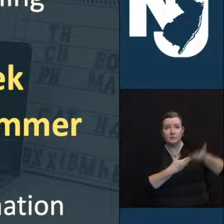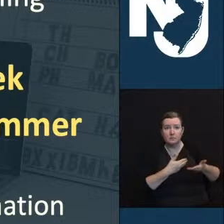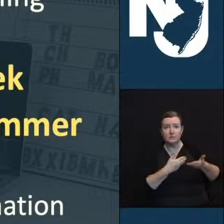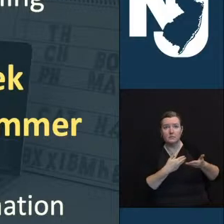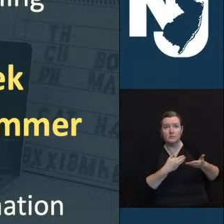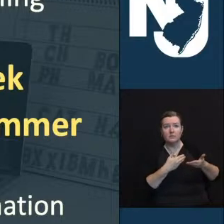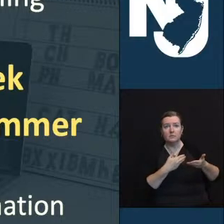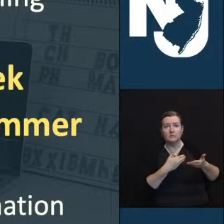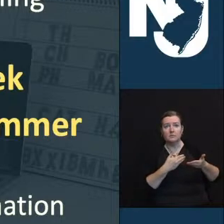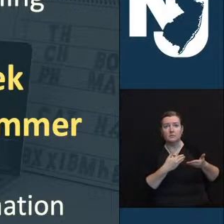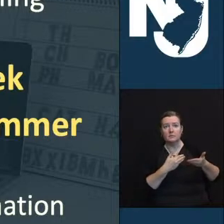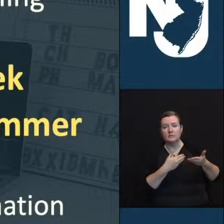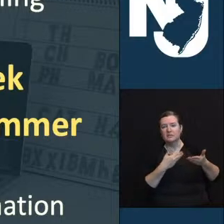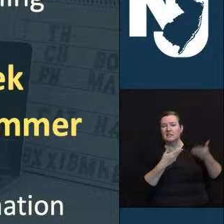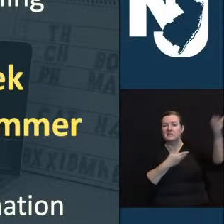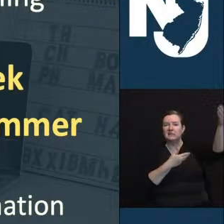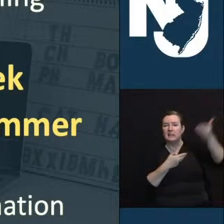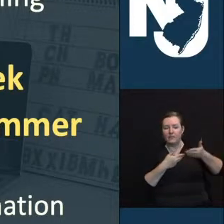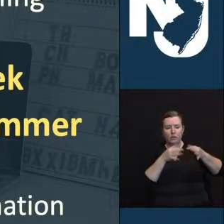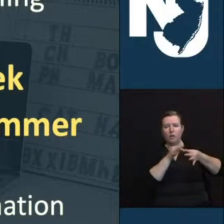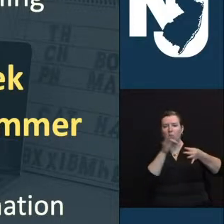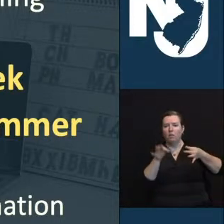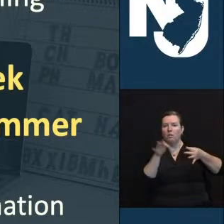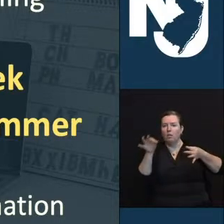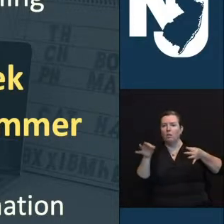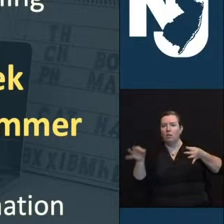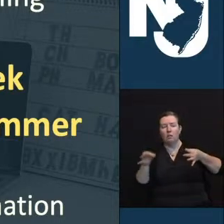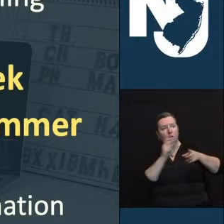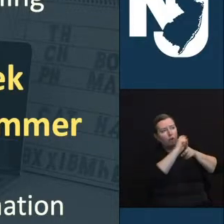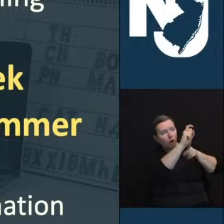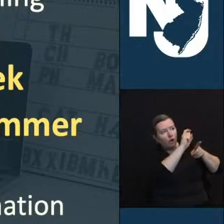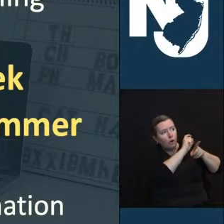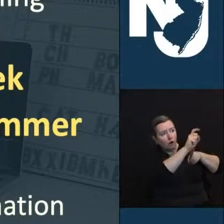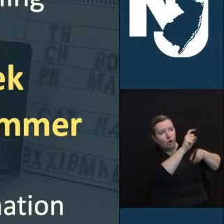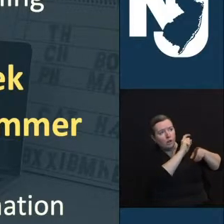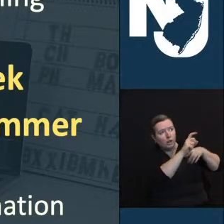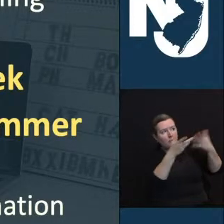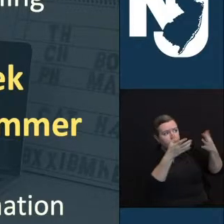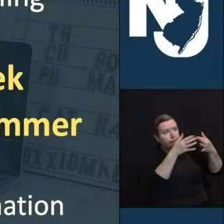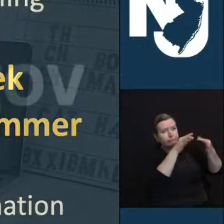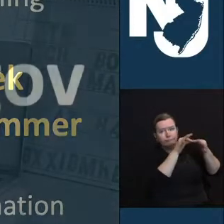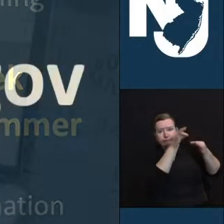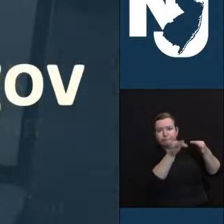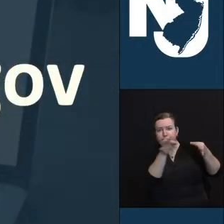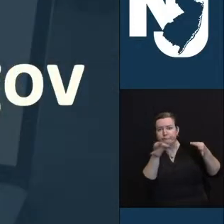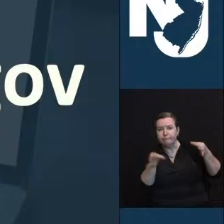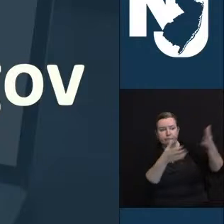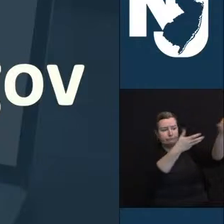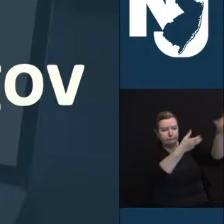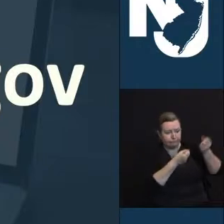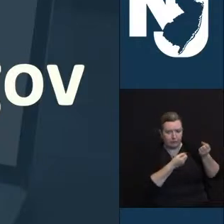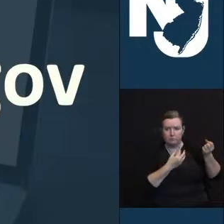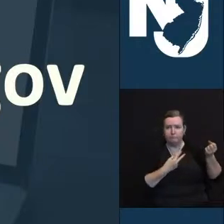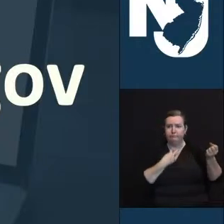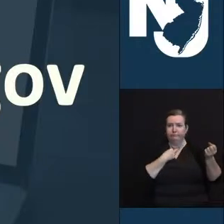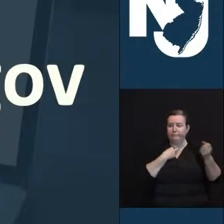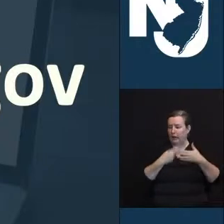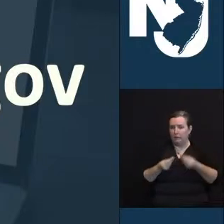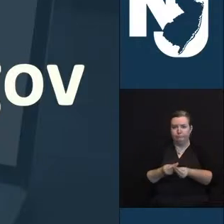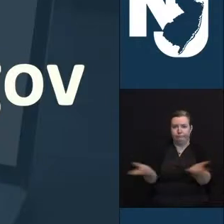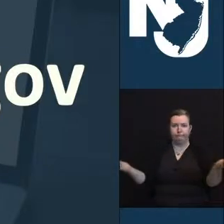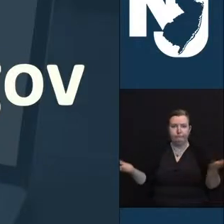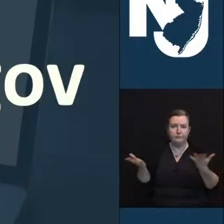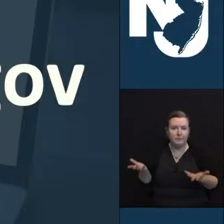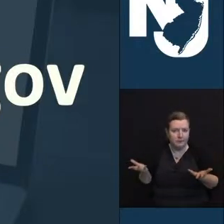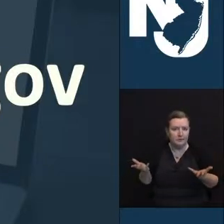to fall and get to as close to zero as we can humanly get it. Now, even with everything we are doing